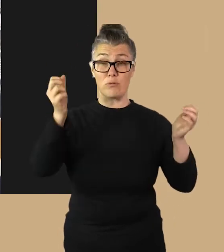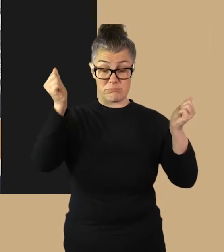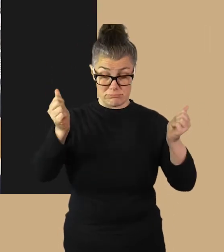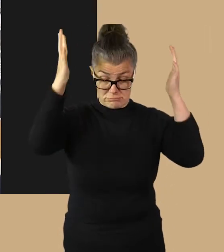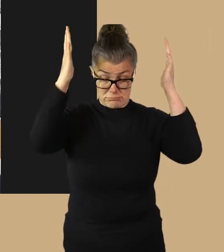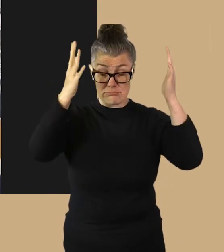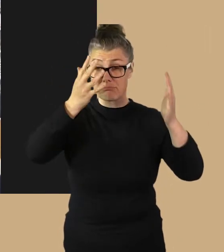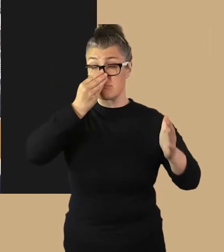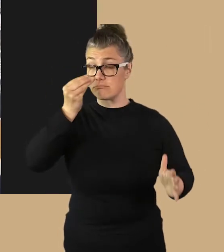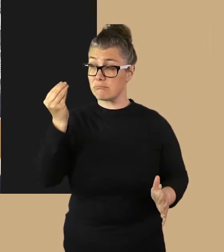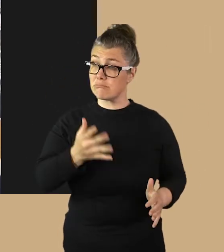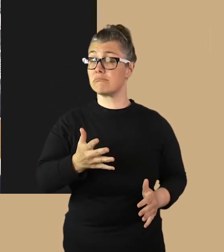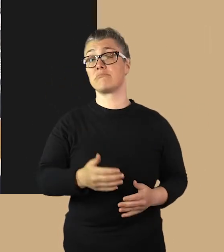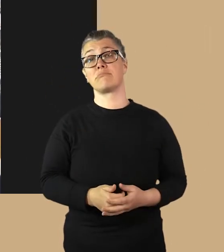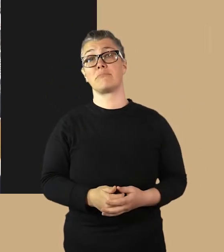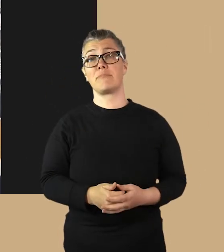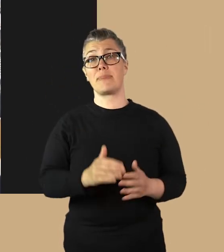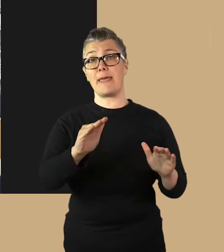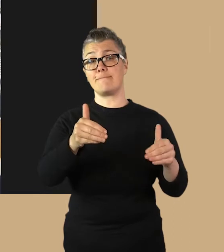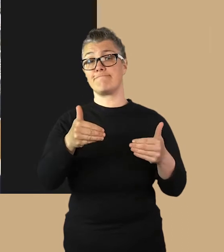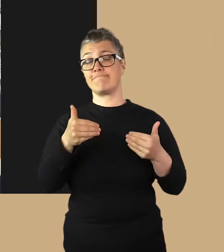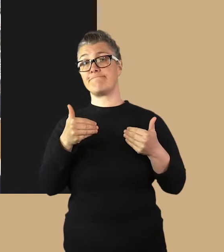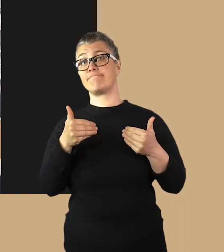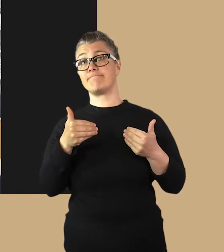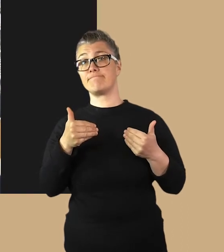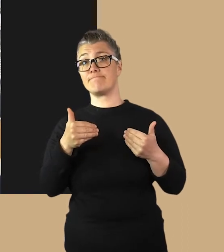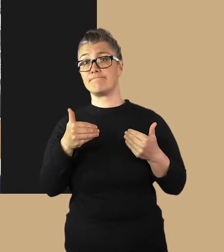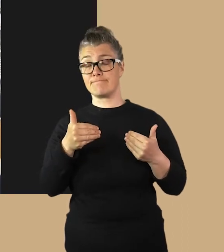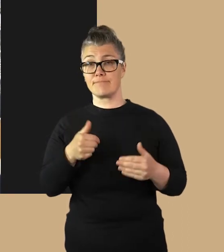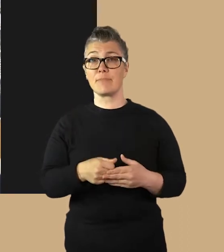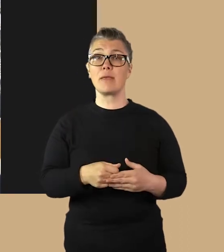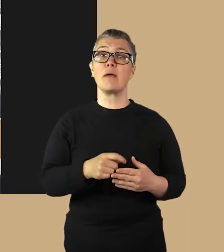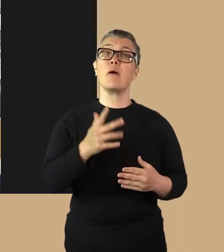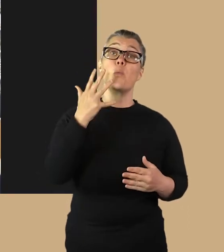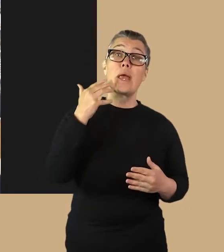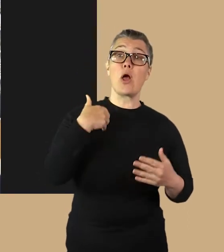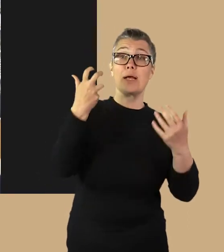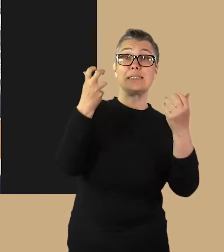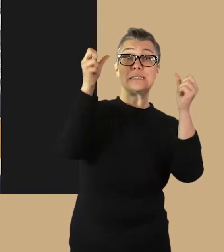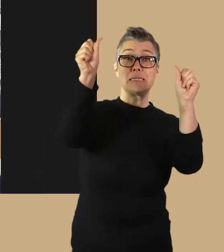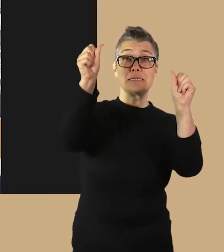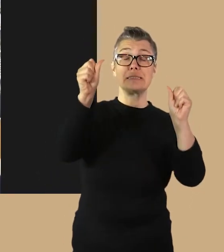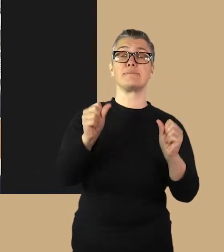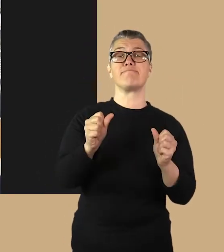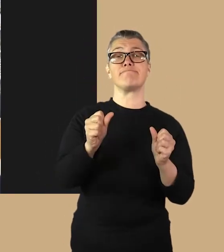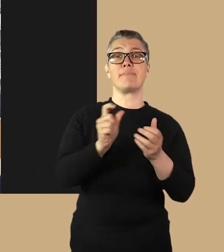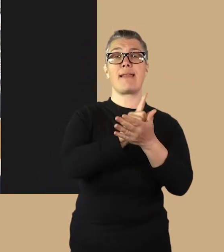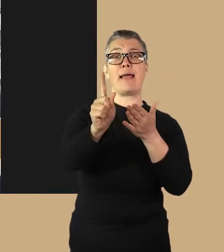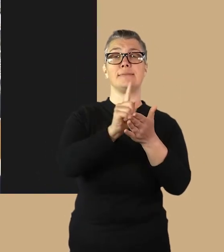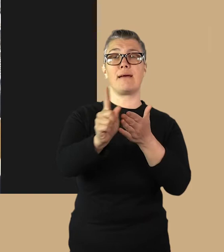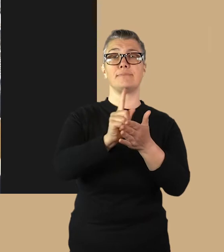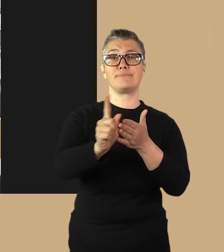up and just sort of retreated. When I did better, that was in like my later years